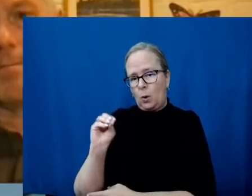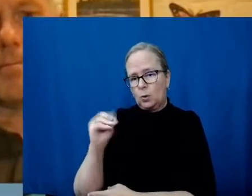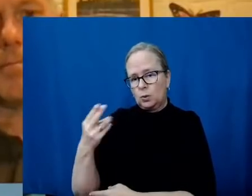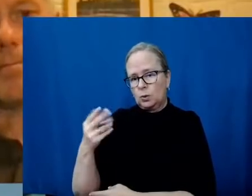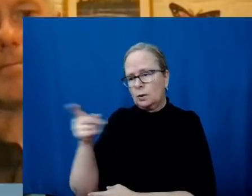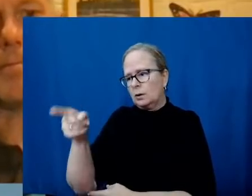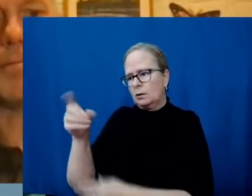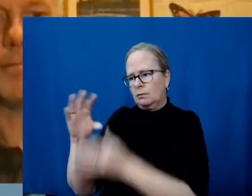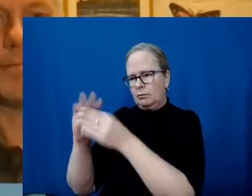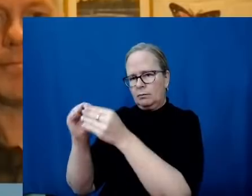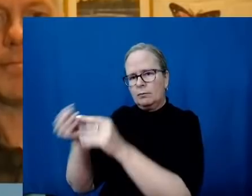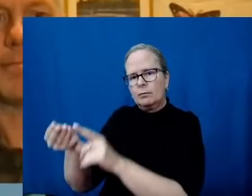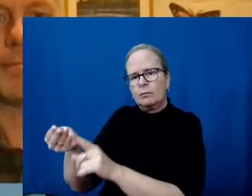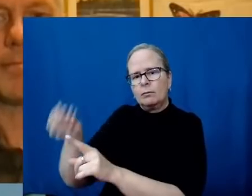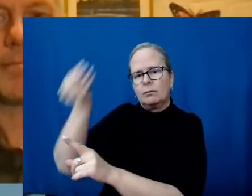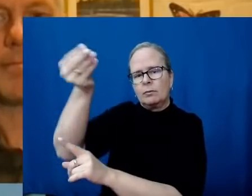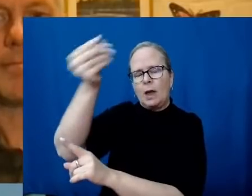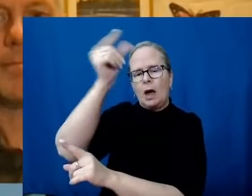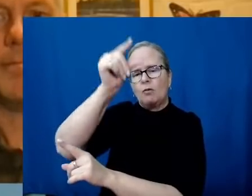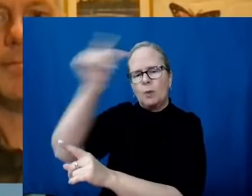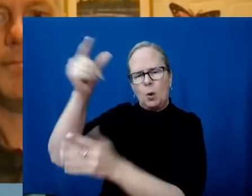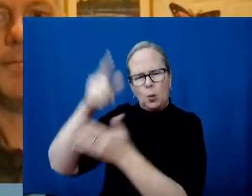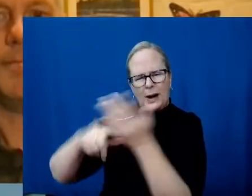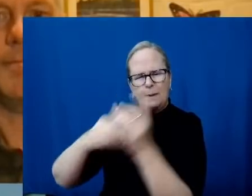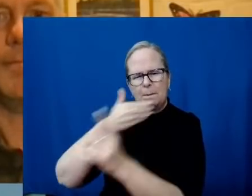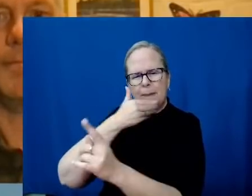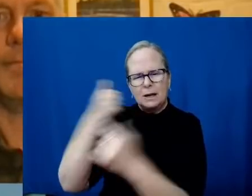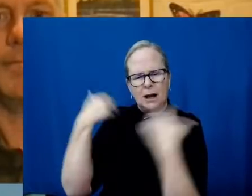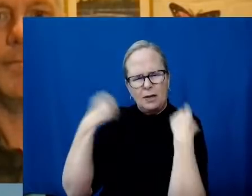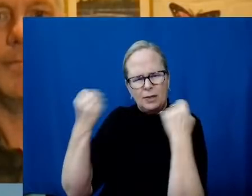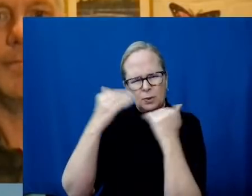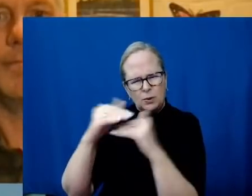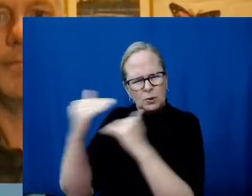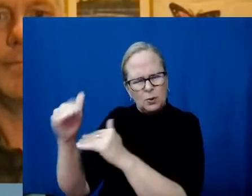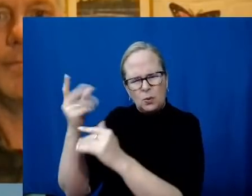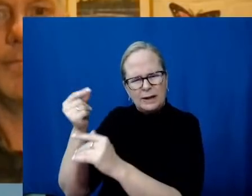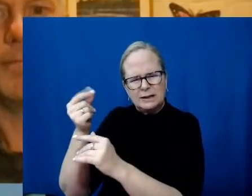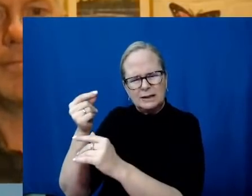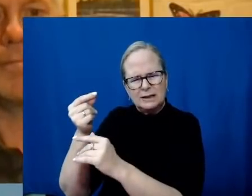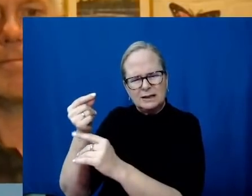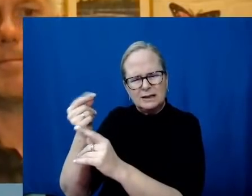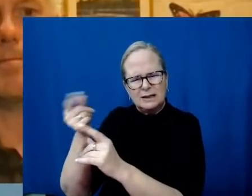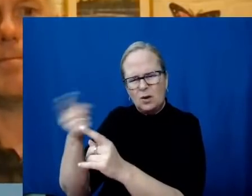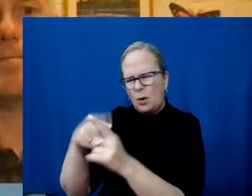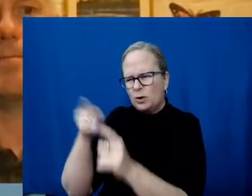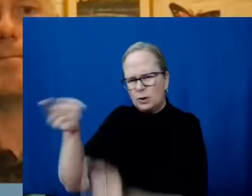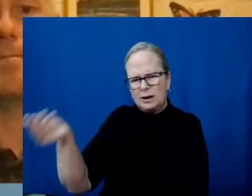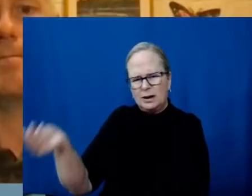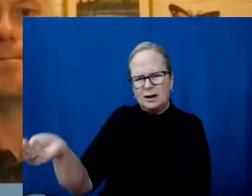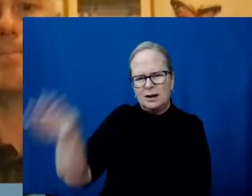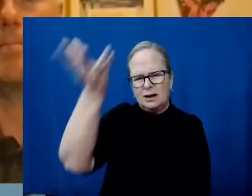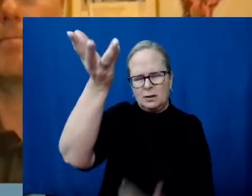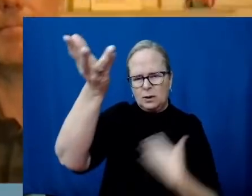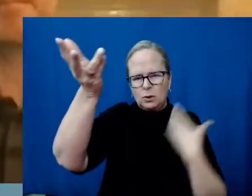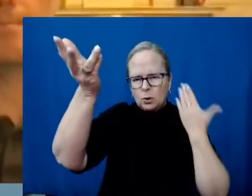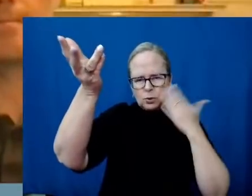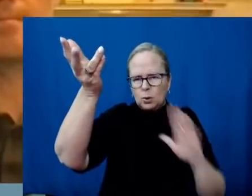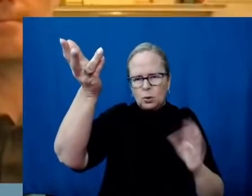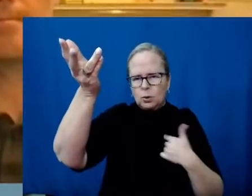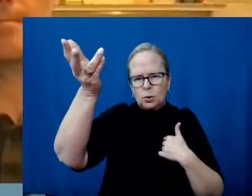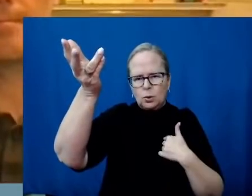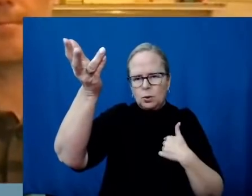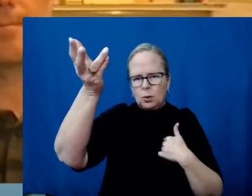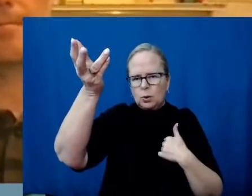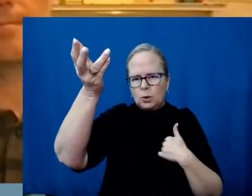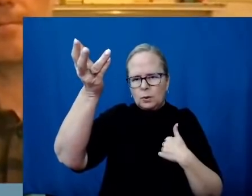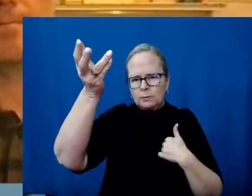government as to what the best public health measures are for our society and for safety. All we know is the effects of what the government's decided. Same thing's